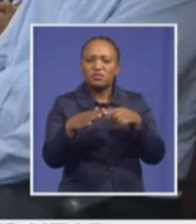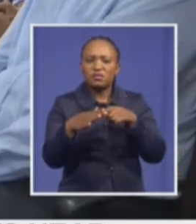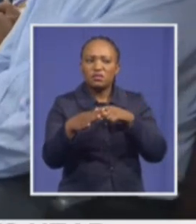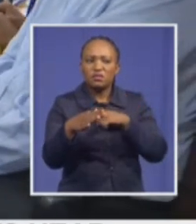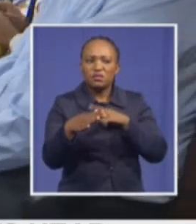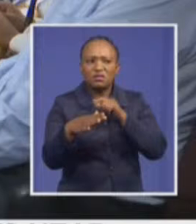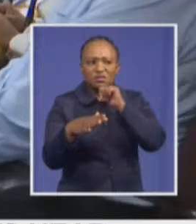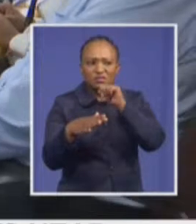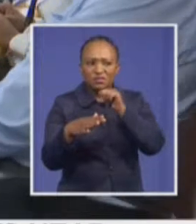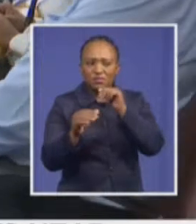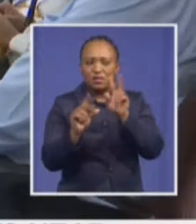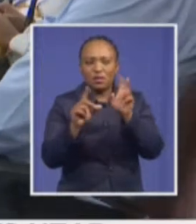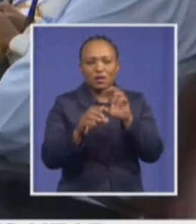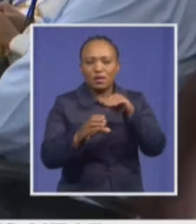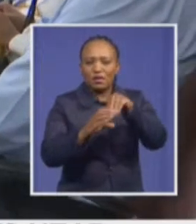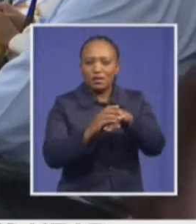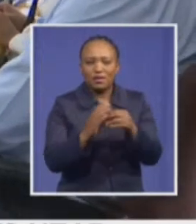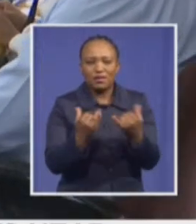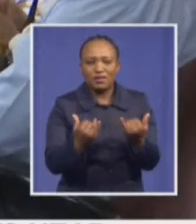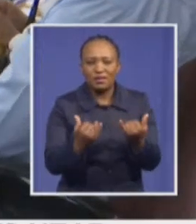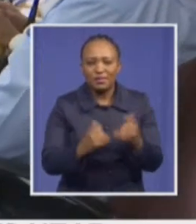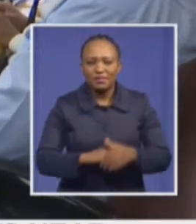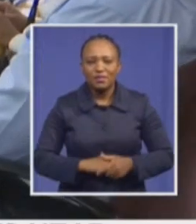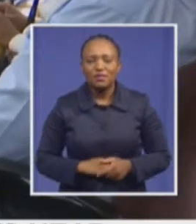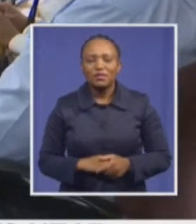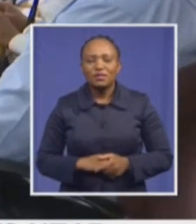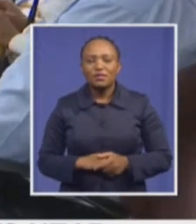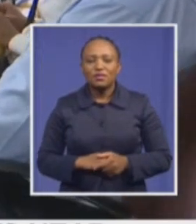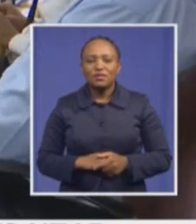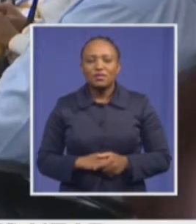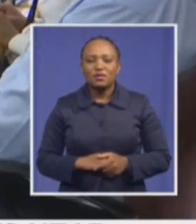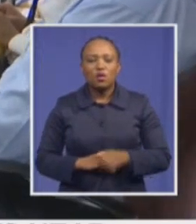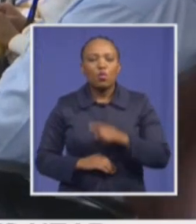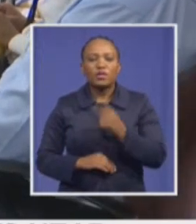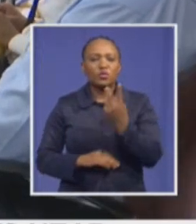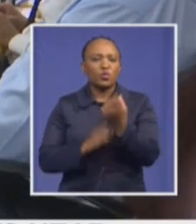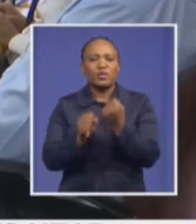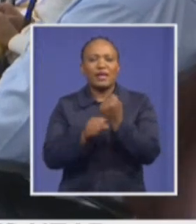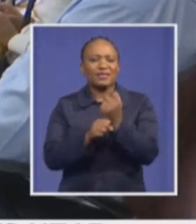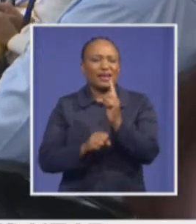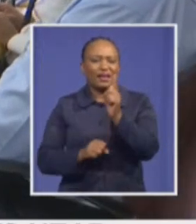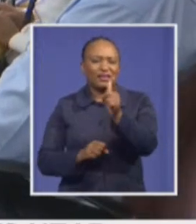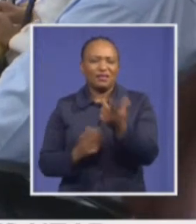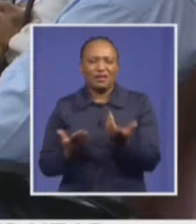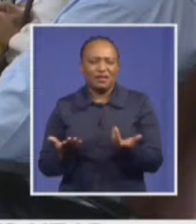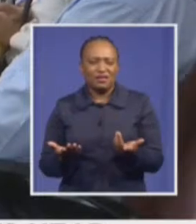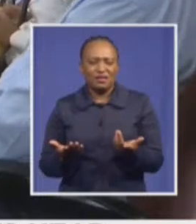No, was that's the some point I'm reviving. making. It's 2 years later. Yes, maybe there There was- might have been other developments. Yes.